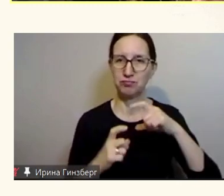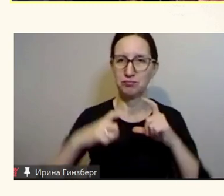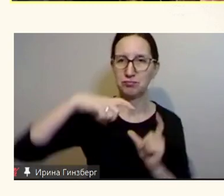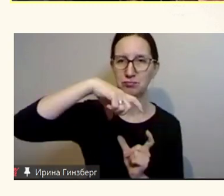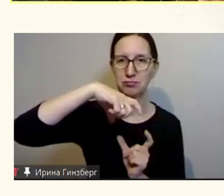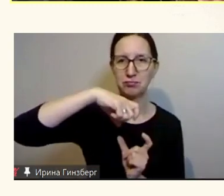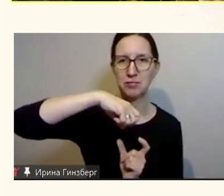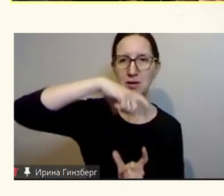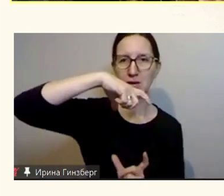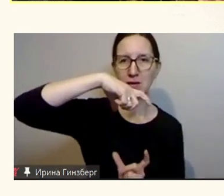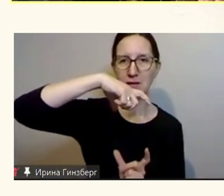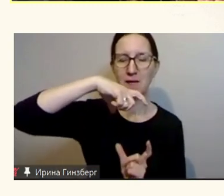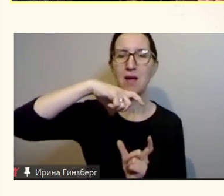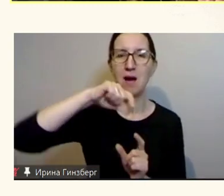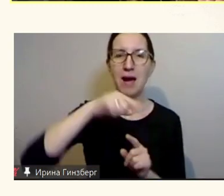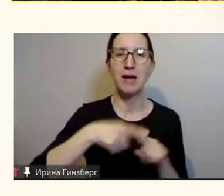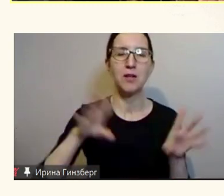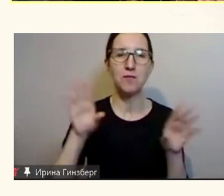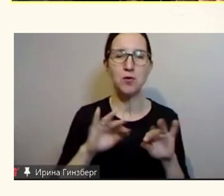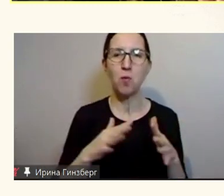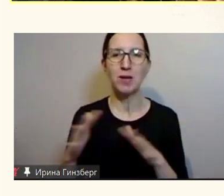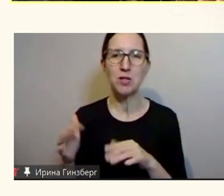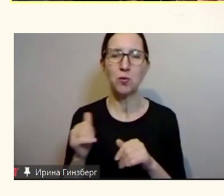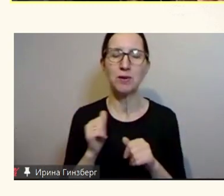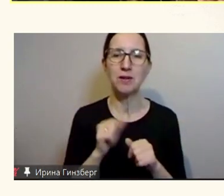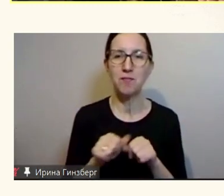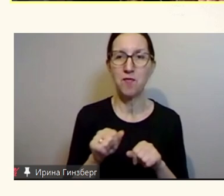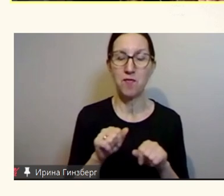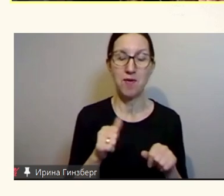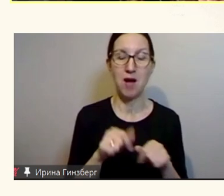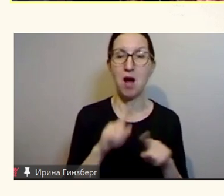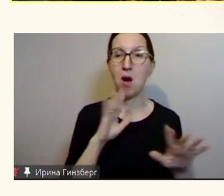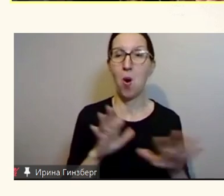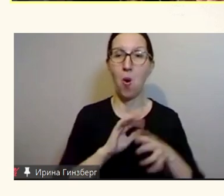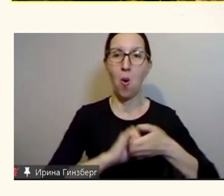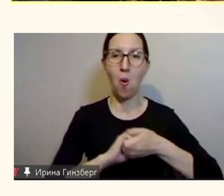And there's the Tristan's Ascension, which you have also